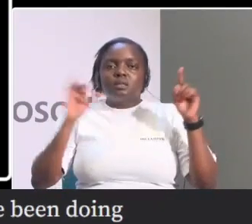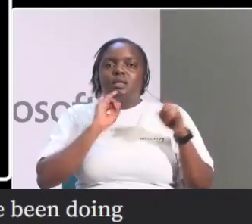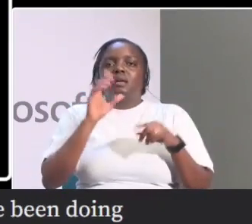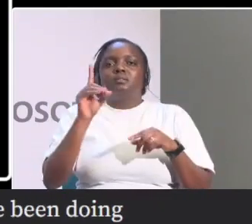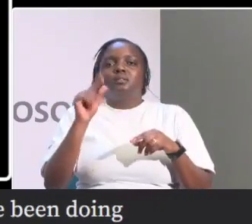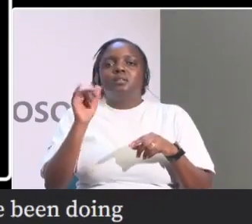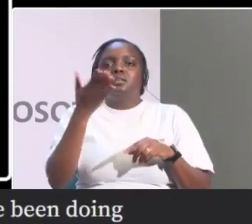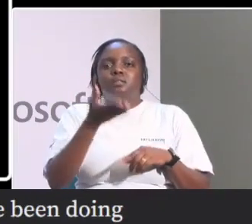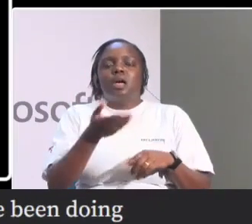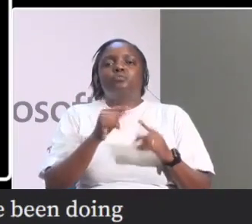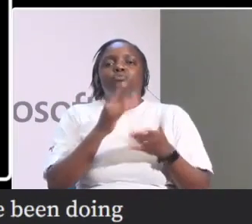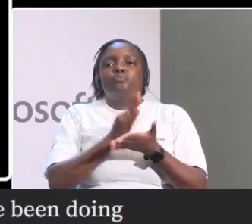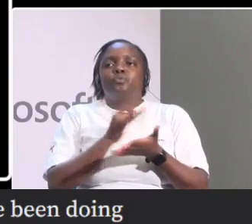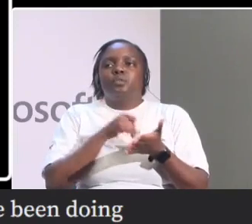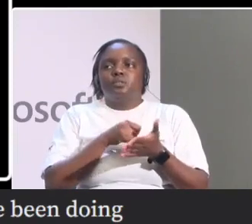slide.